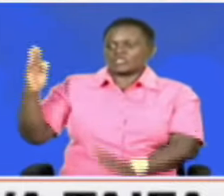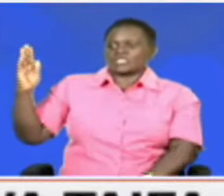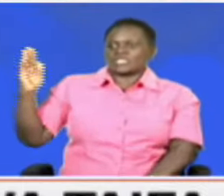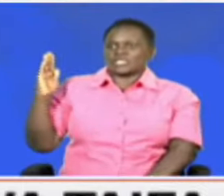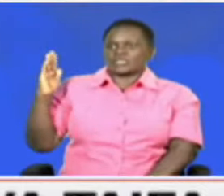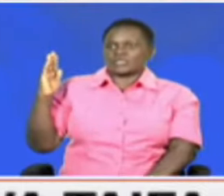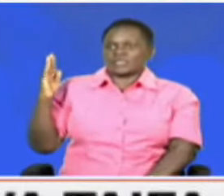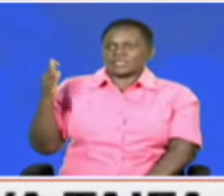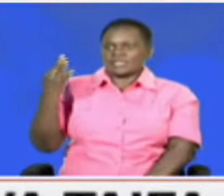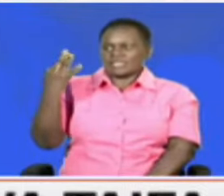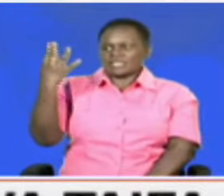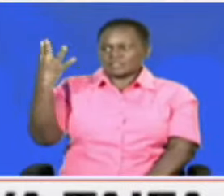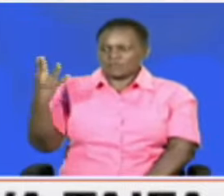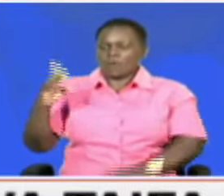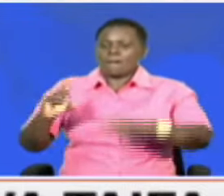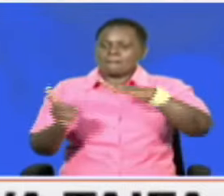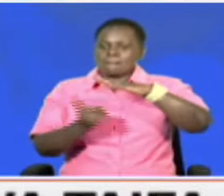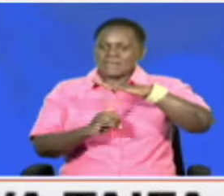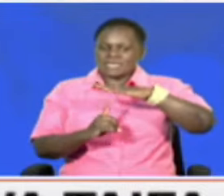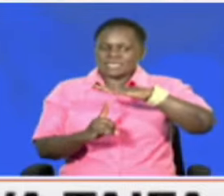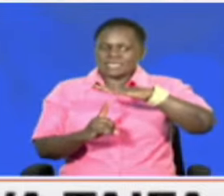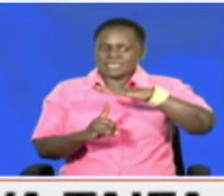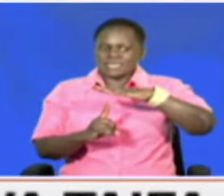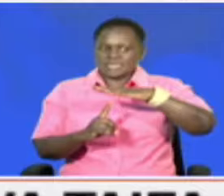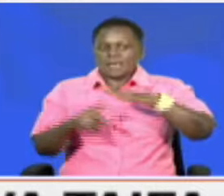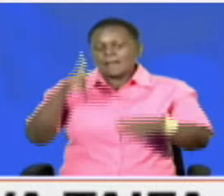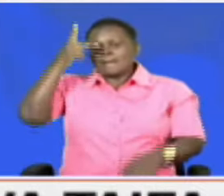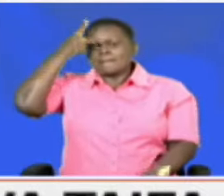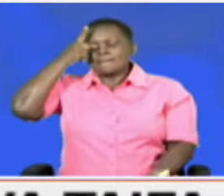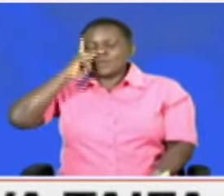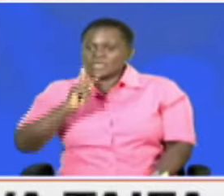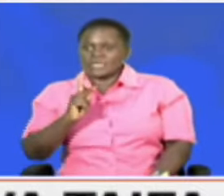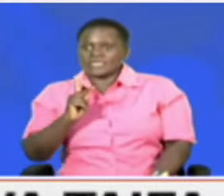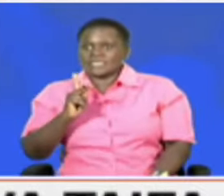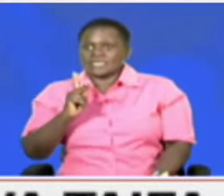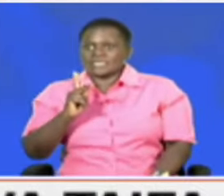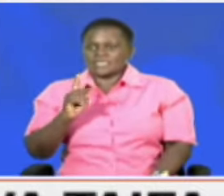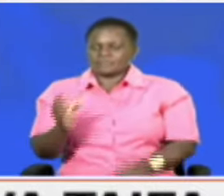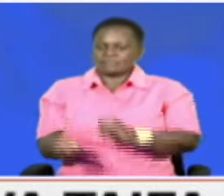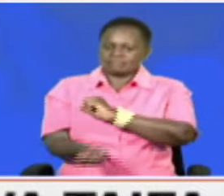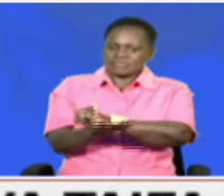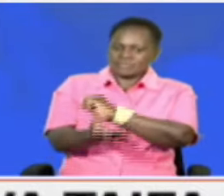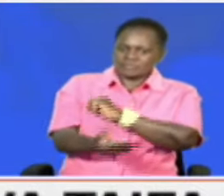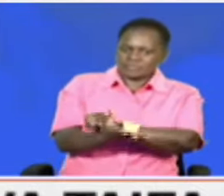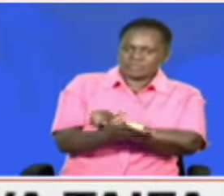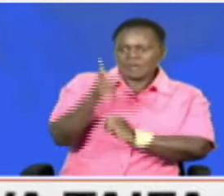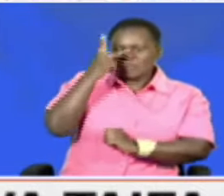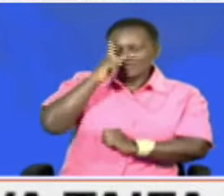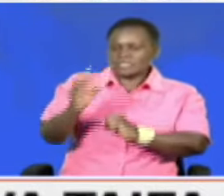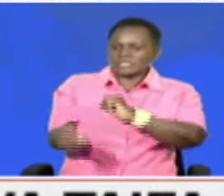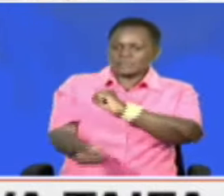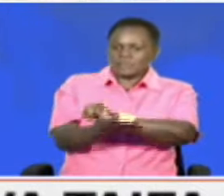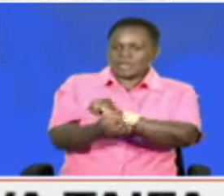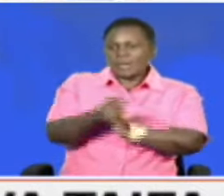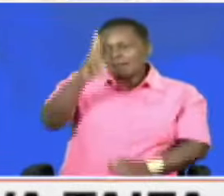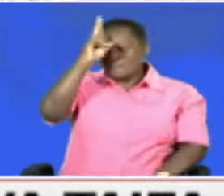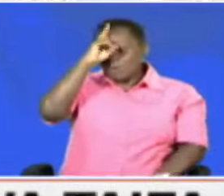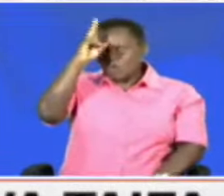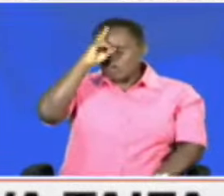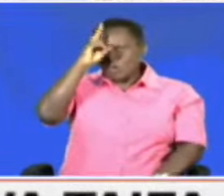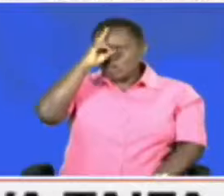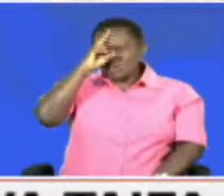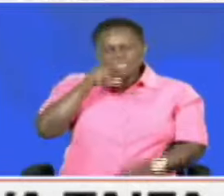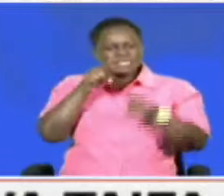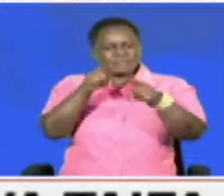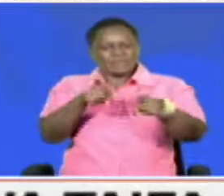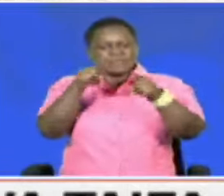that fall under that ministry policy direction and policy guidance. Polisi wakikabiliwa na